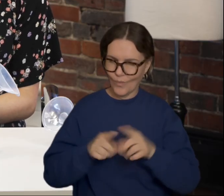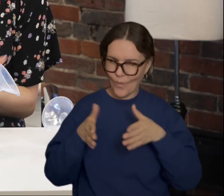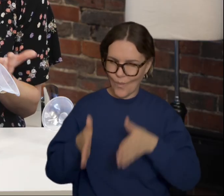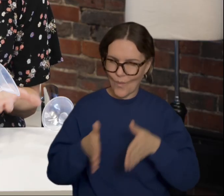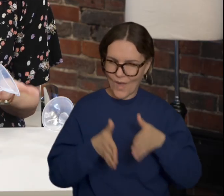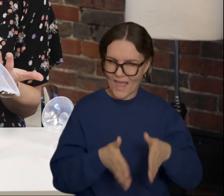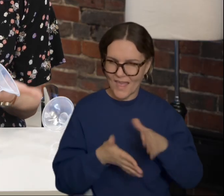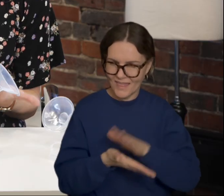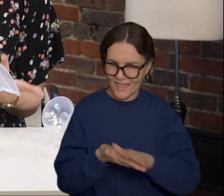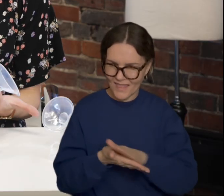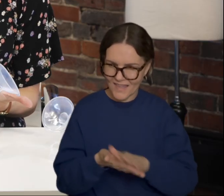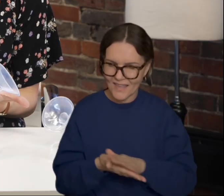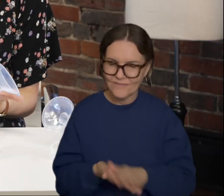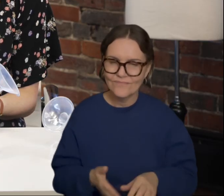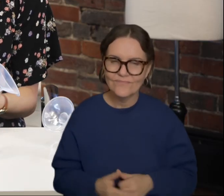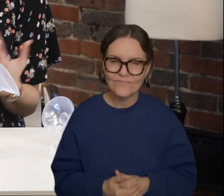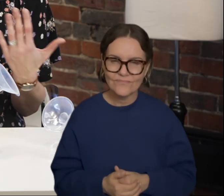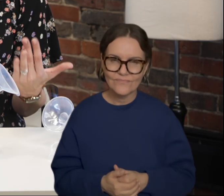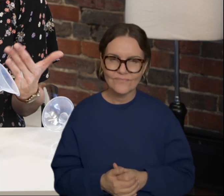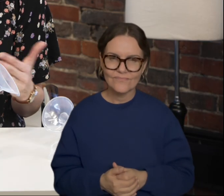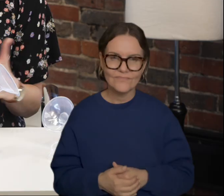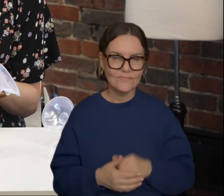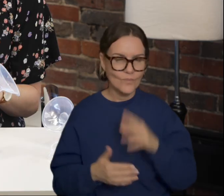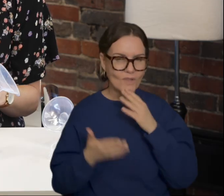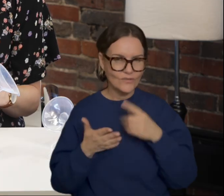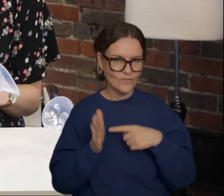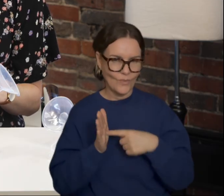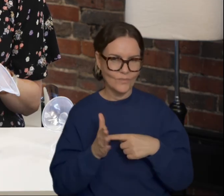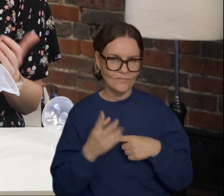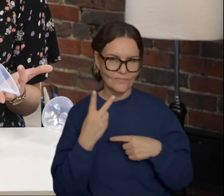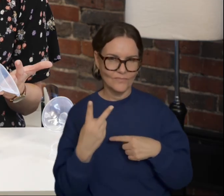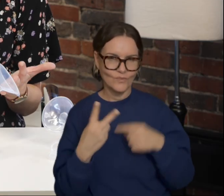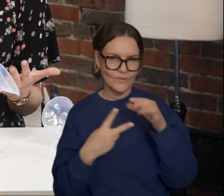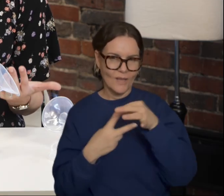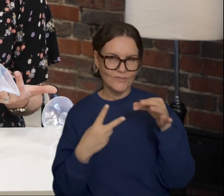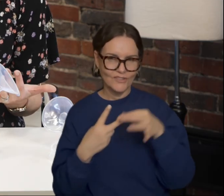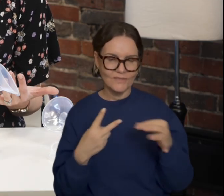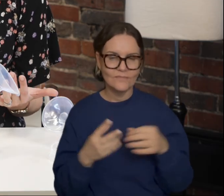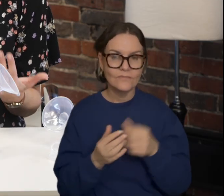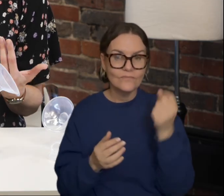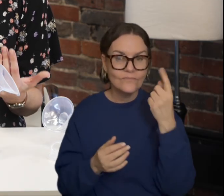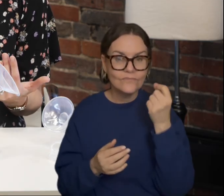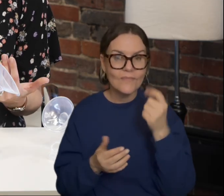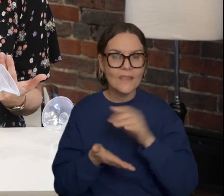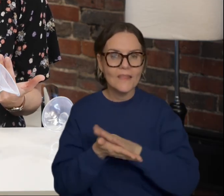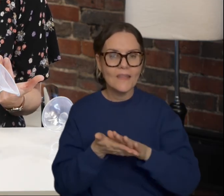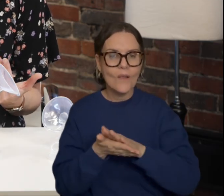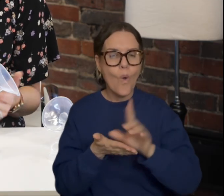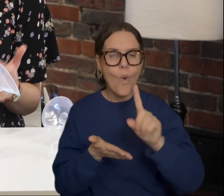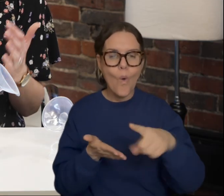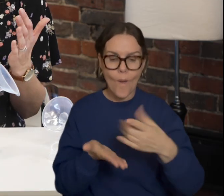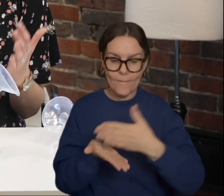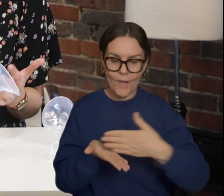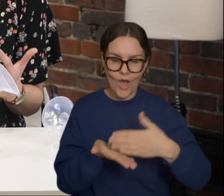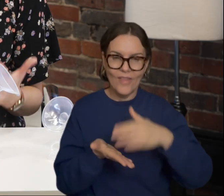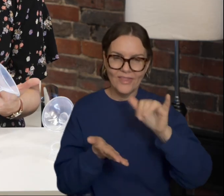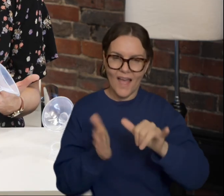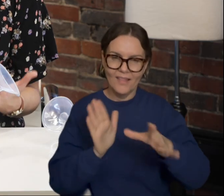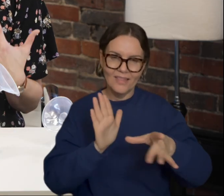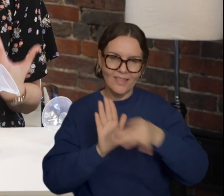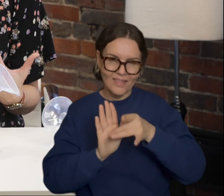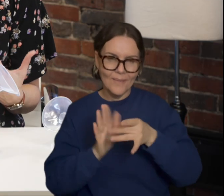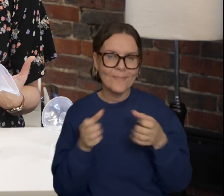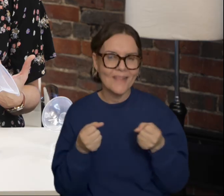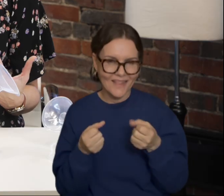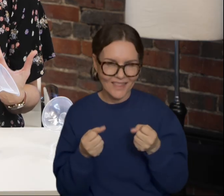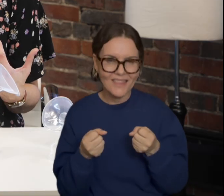different options for how you clean and sanitize it though. So let's go through those. First, 2 options for cleaning your parts, but you're only